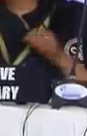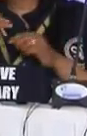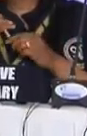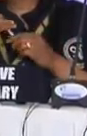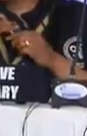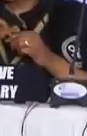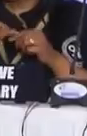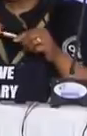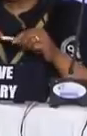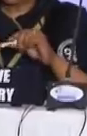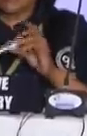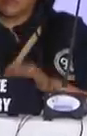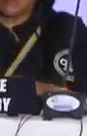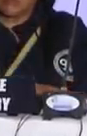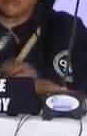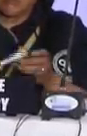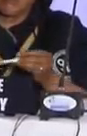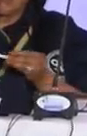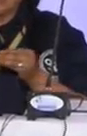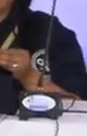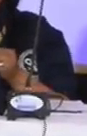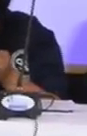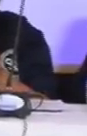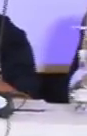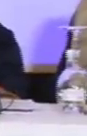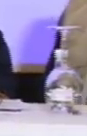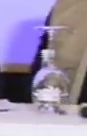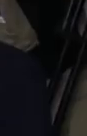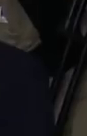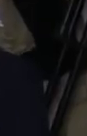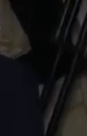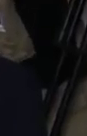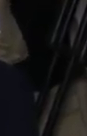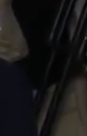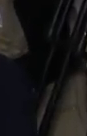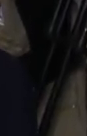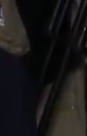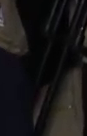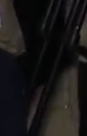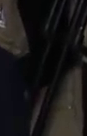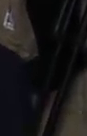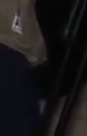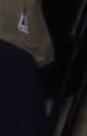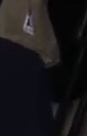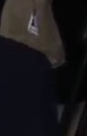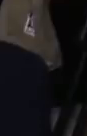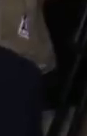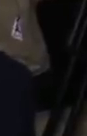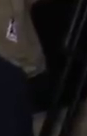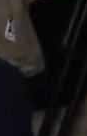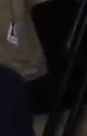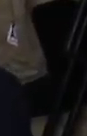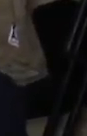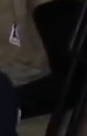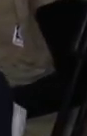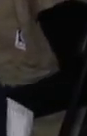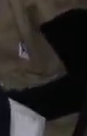My name is Sophie Mugwena from the South African Broadcasting Corporation, the public broadcaster.